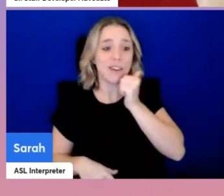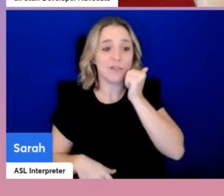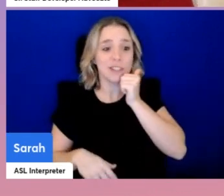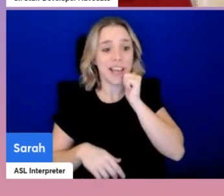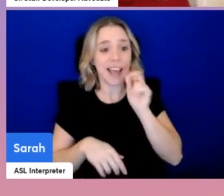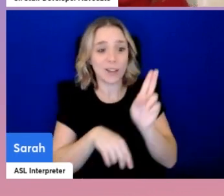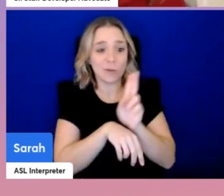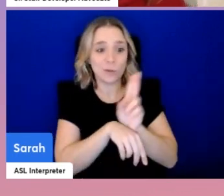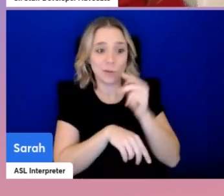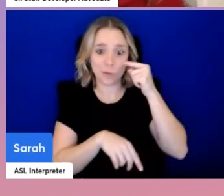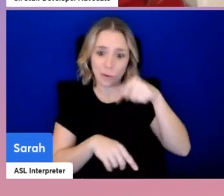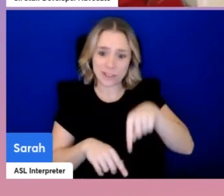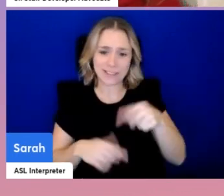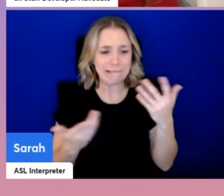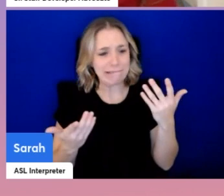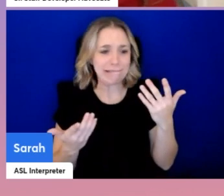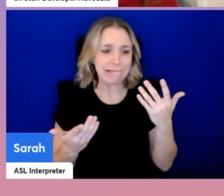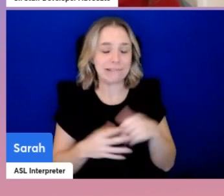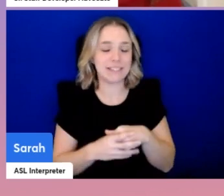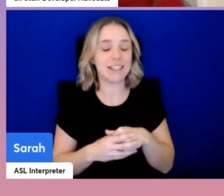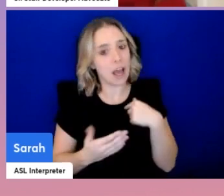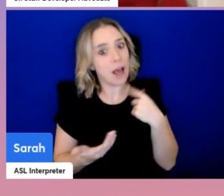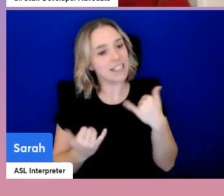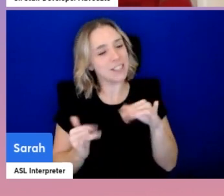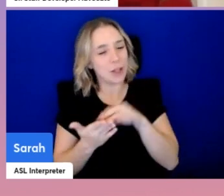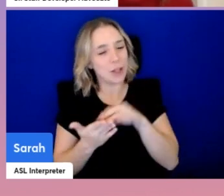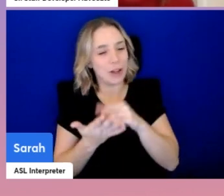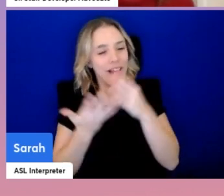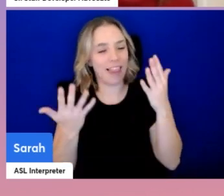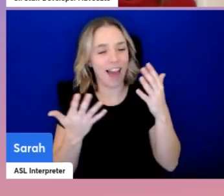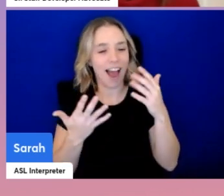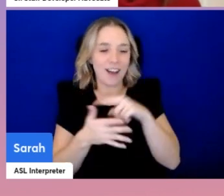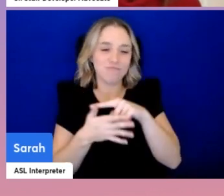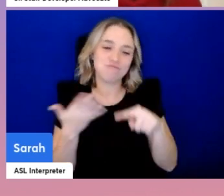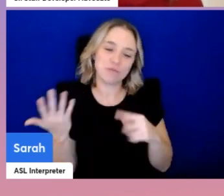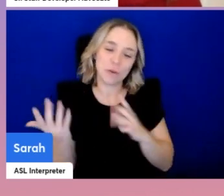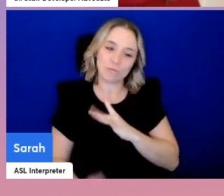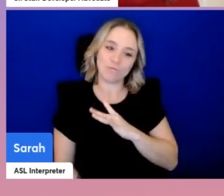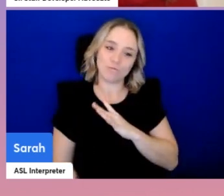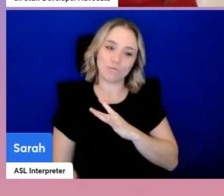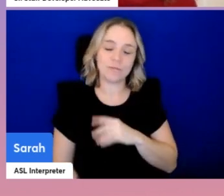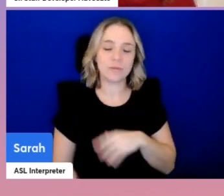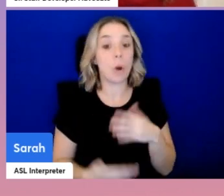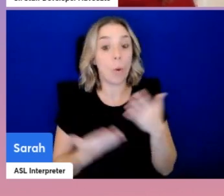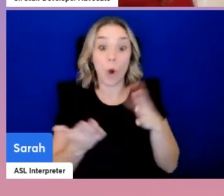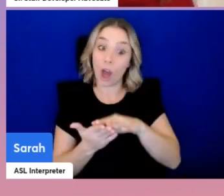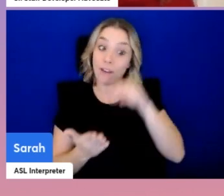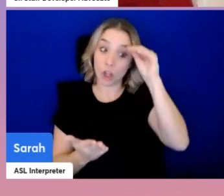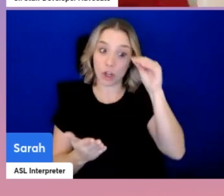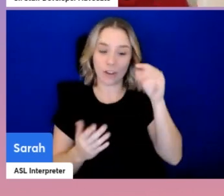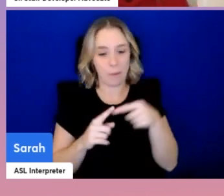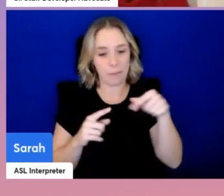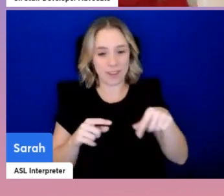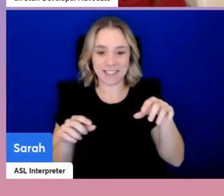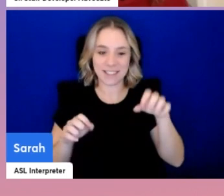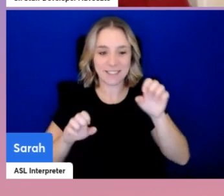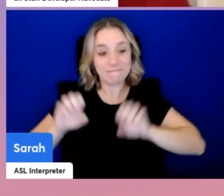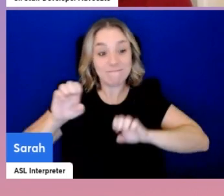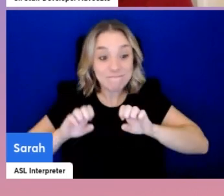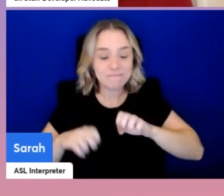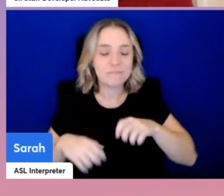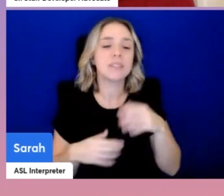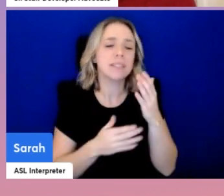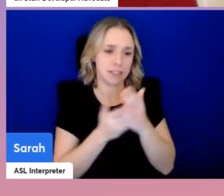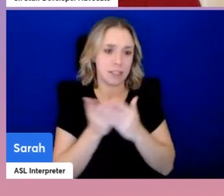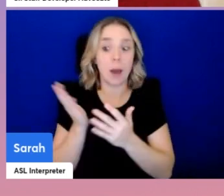still learned a number of things. And to me, that's the ultimate reward. And here are some of the things that I learned from this little escapade, both technical and